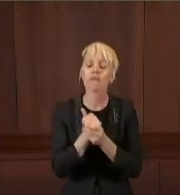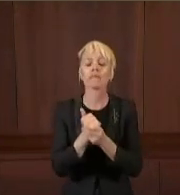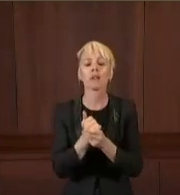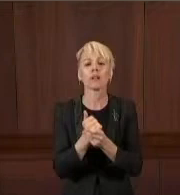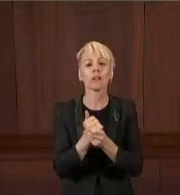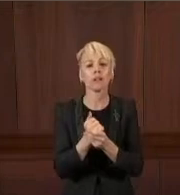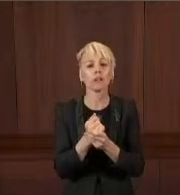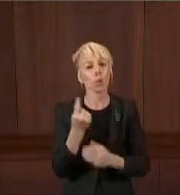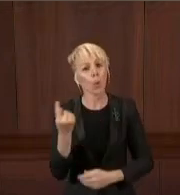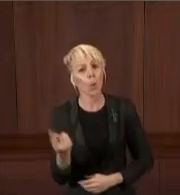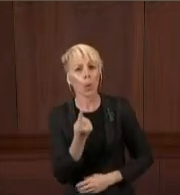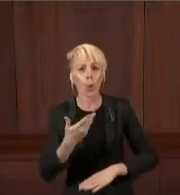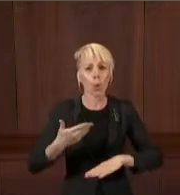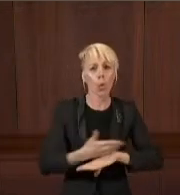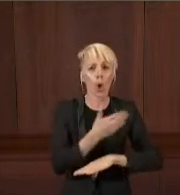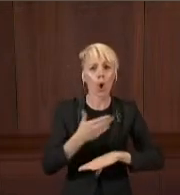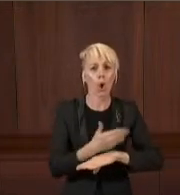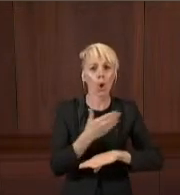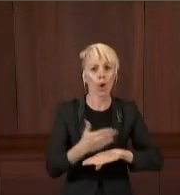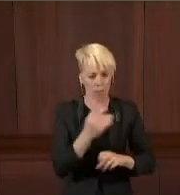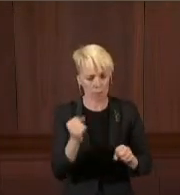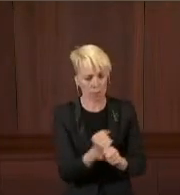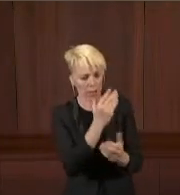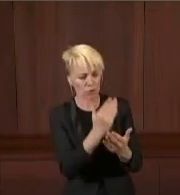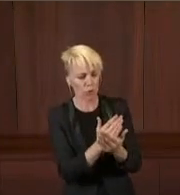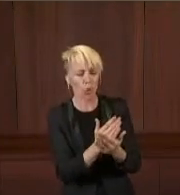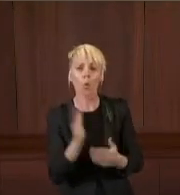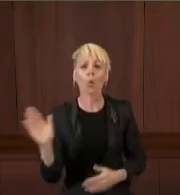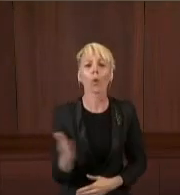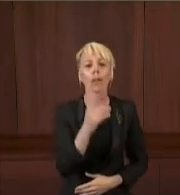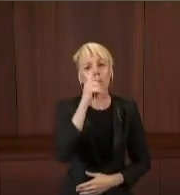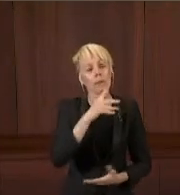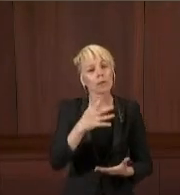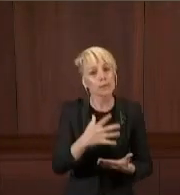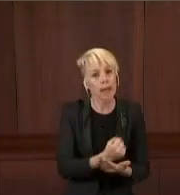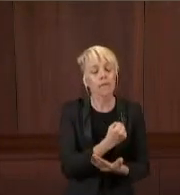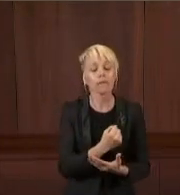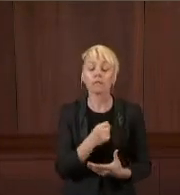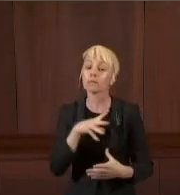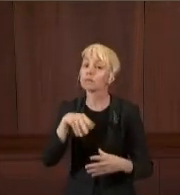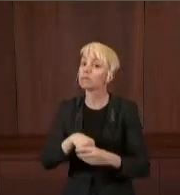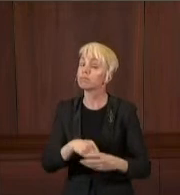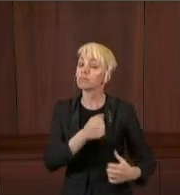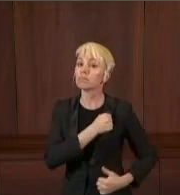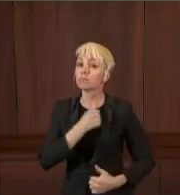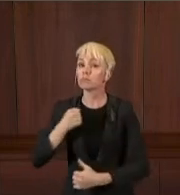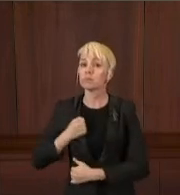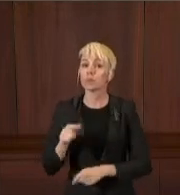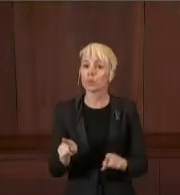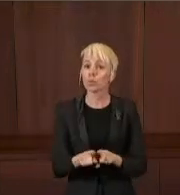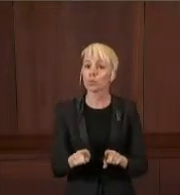those who are working to keep us healthy and safe, including our Defence Service personnel.